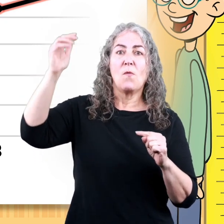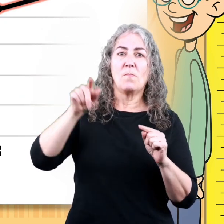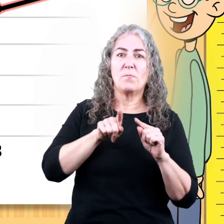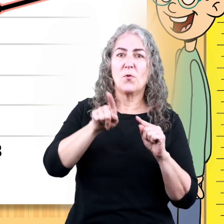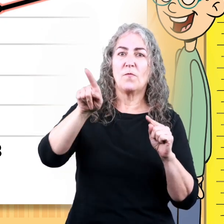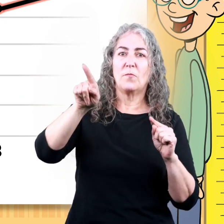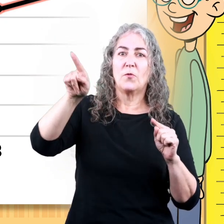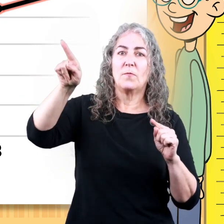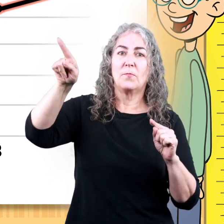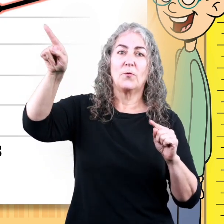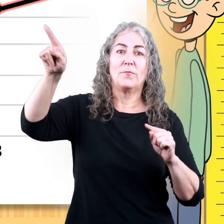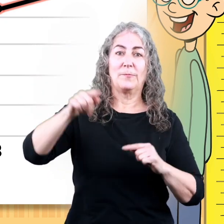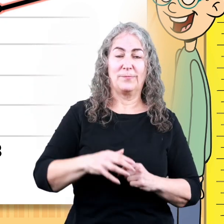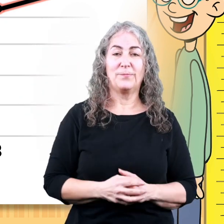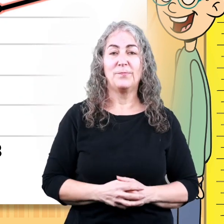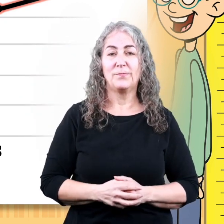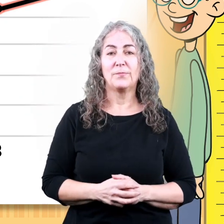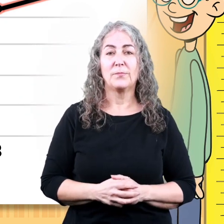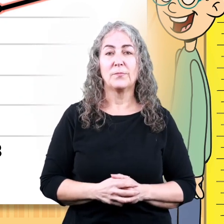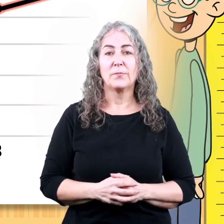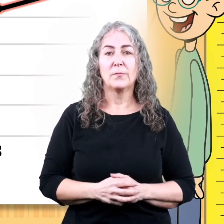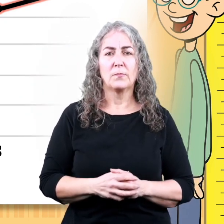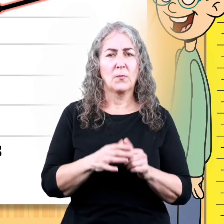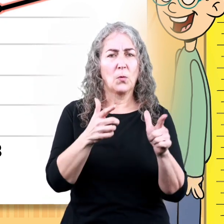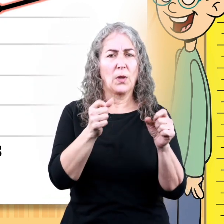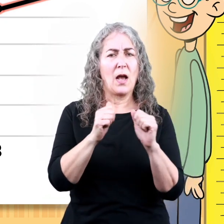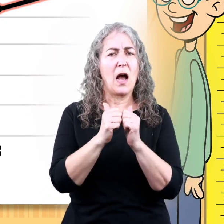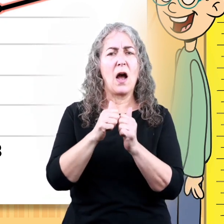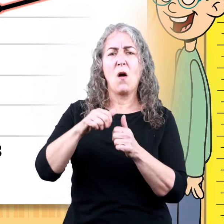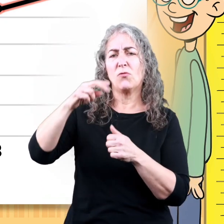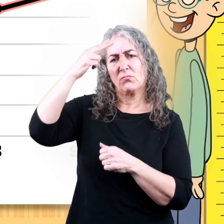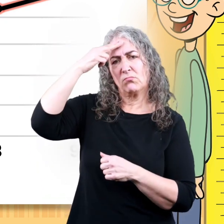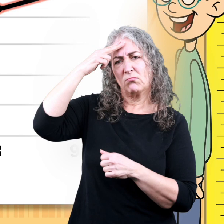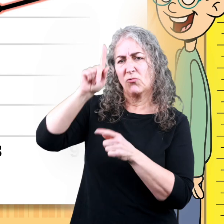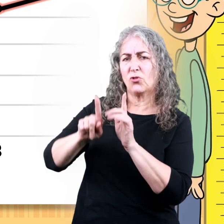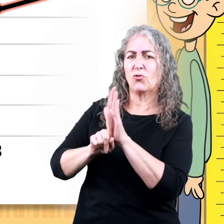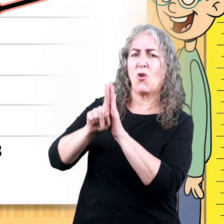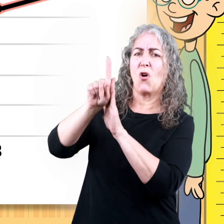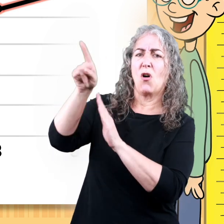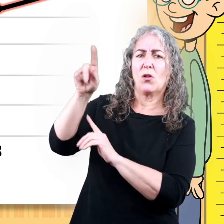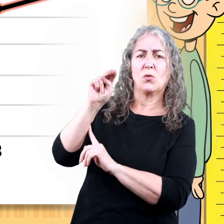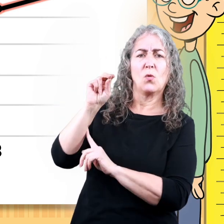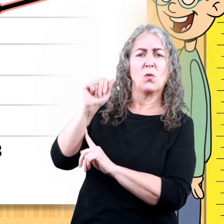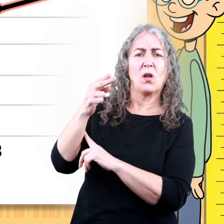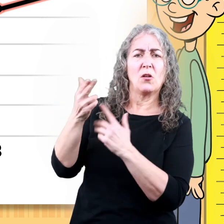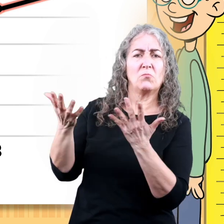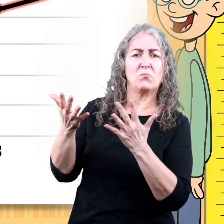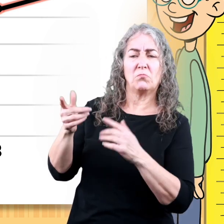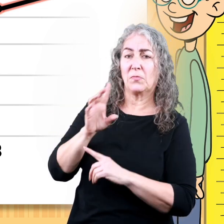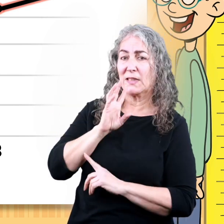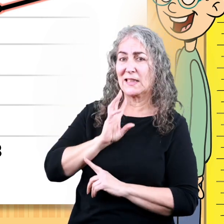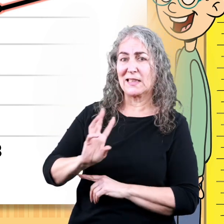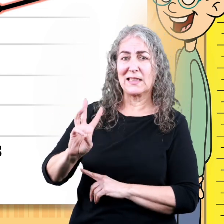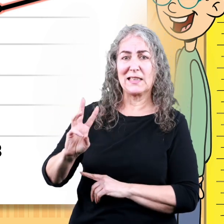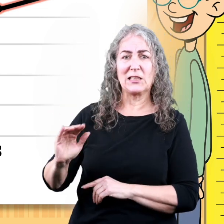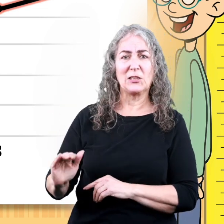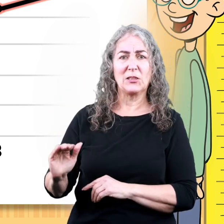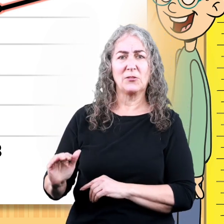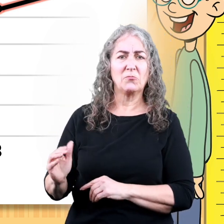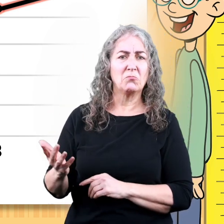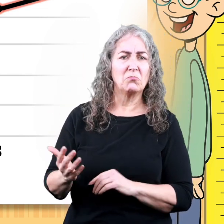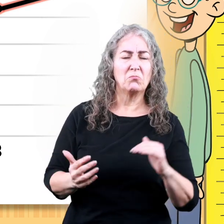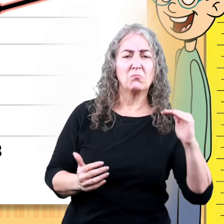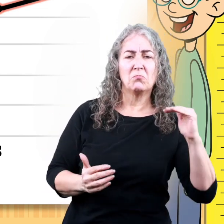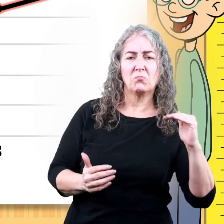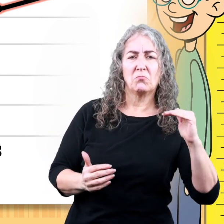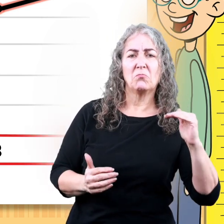he also grows taller. Quick quiz! How tall was Noah when he was 6 years old?